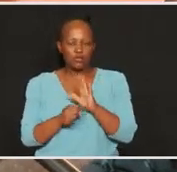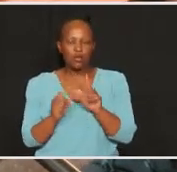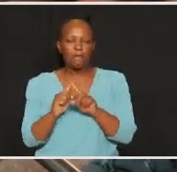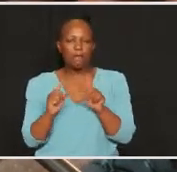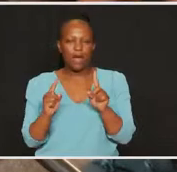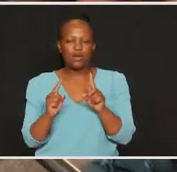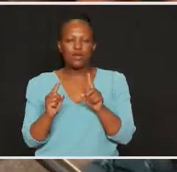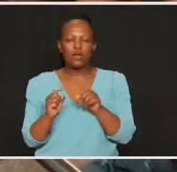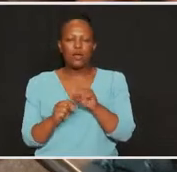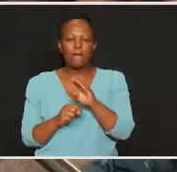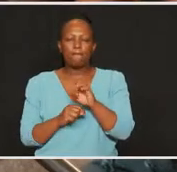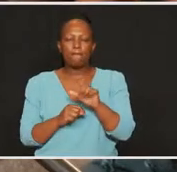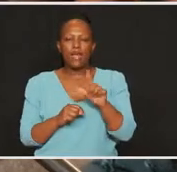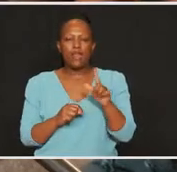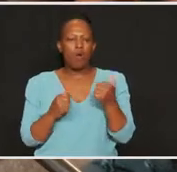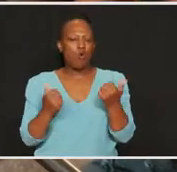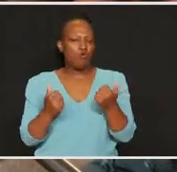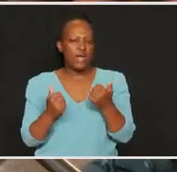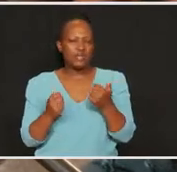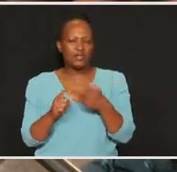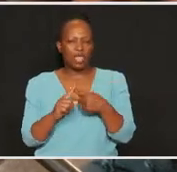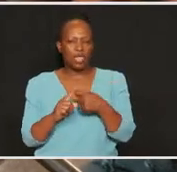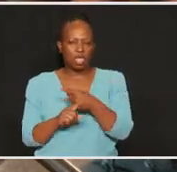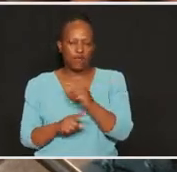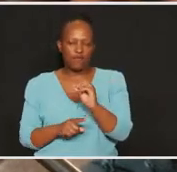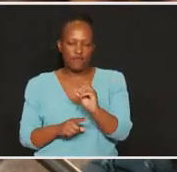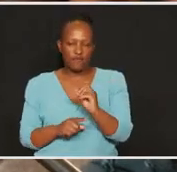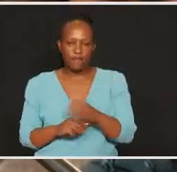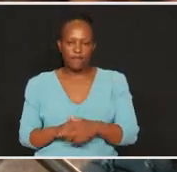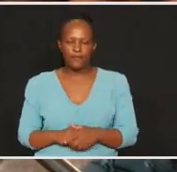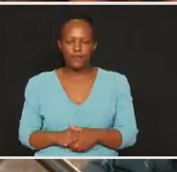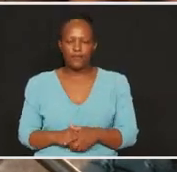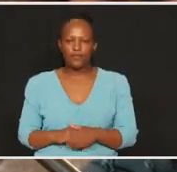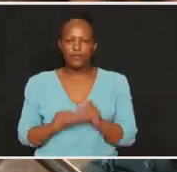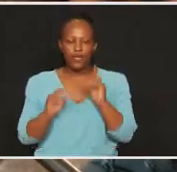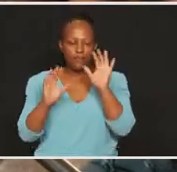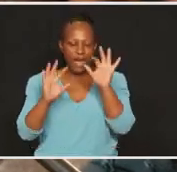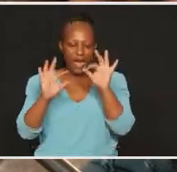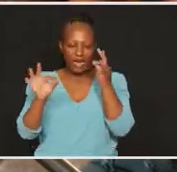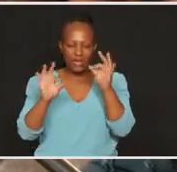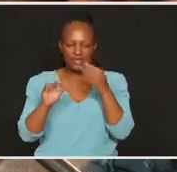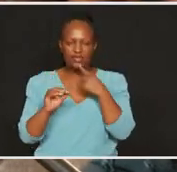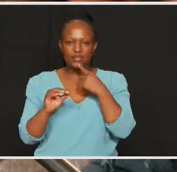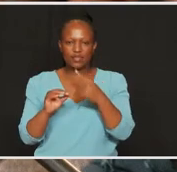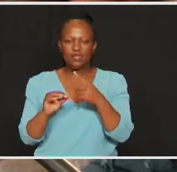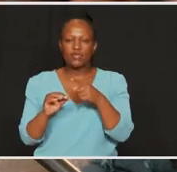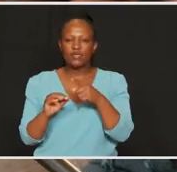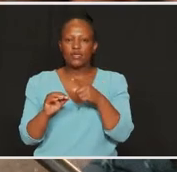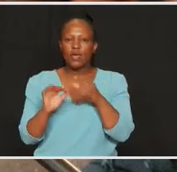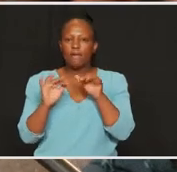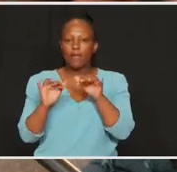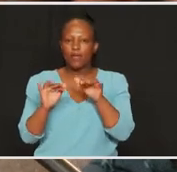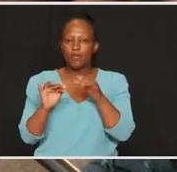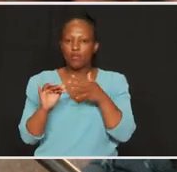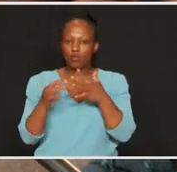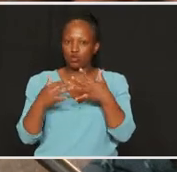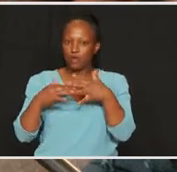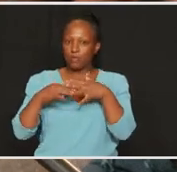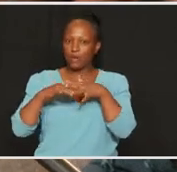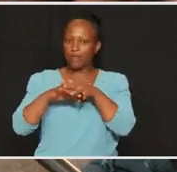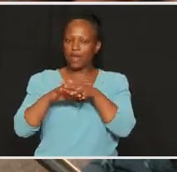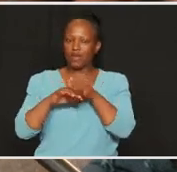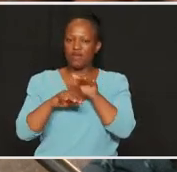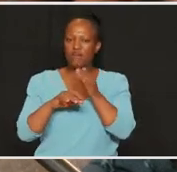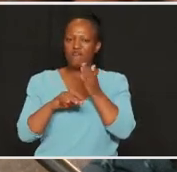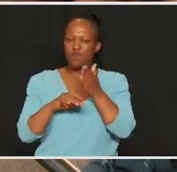passed its sell by date my analysis suggests that Bila could even criminalize people who dare to implement many of the